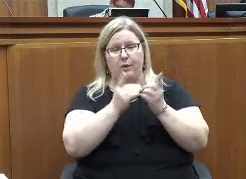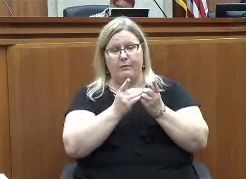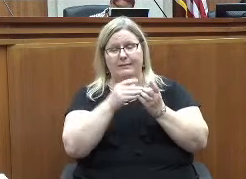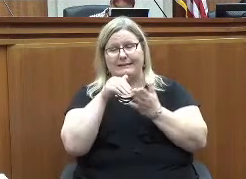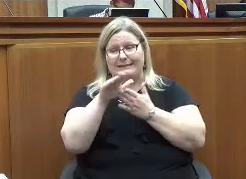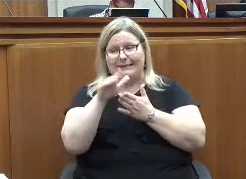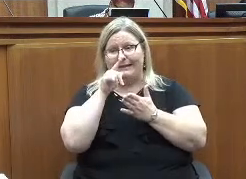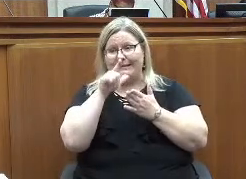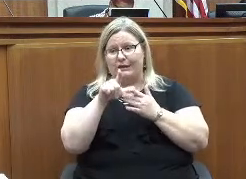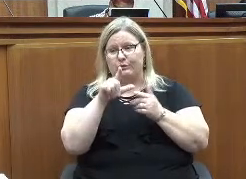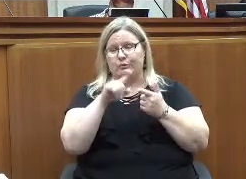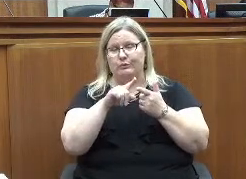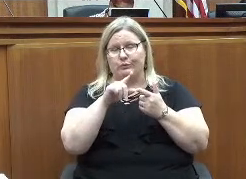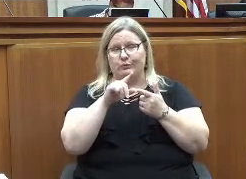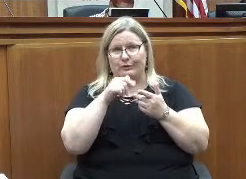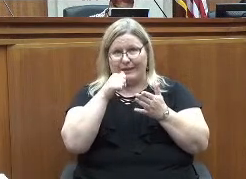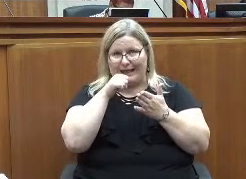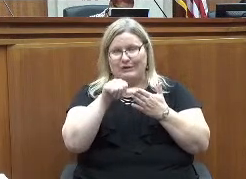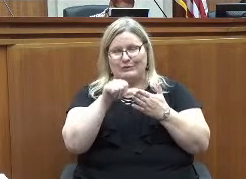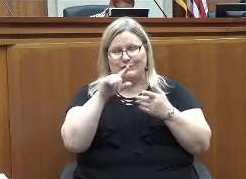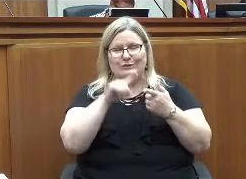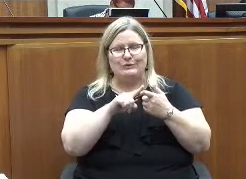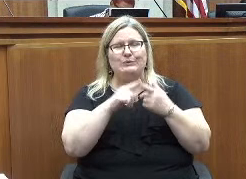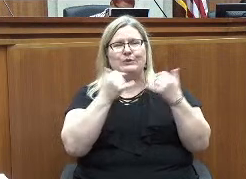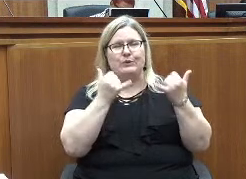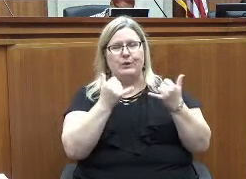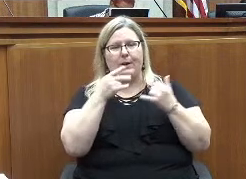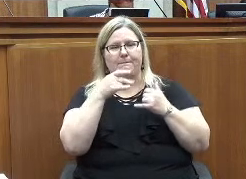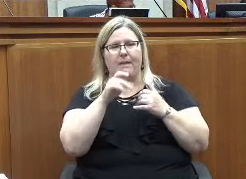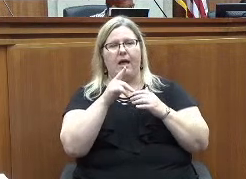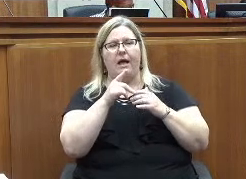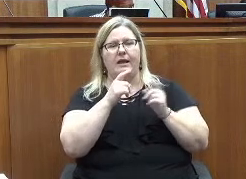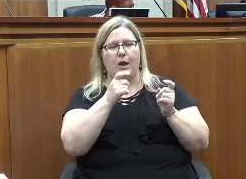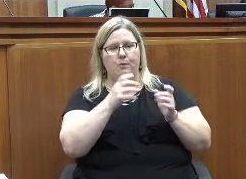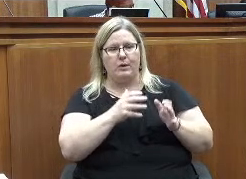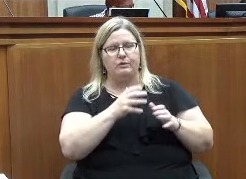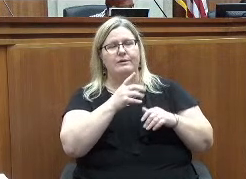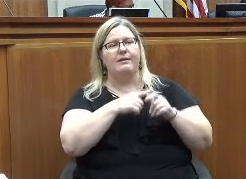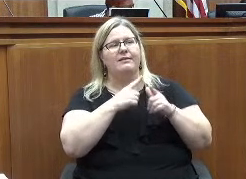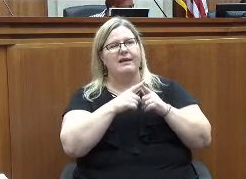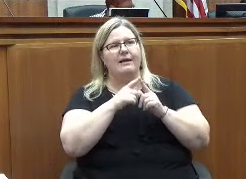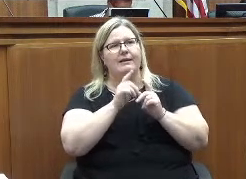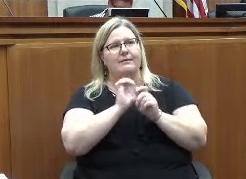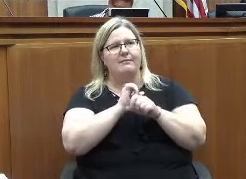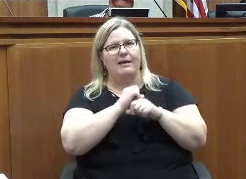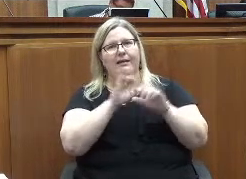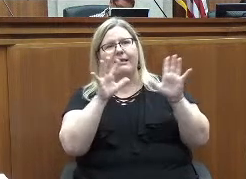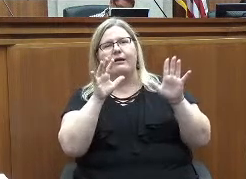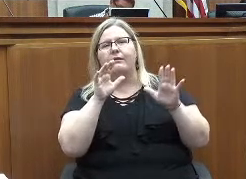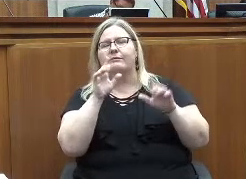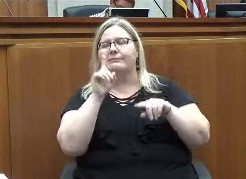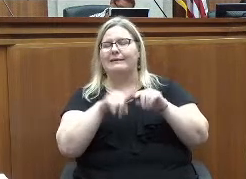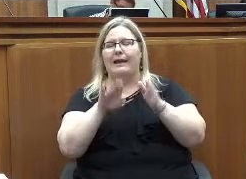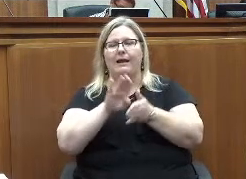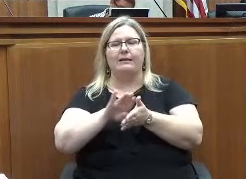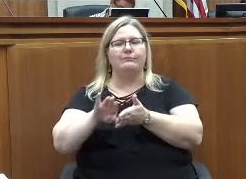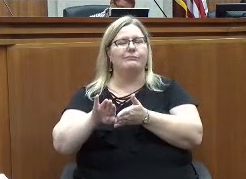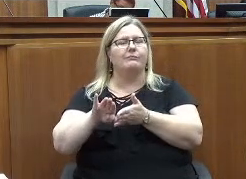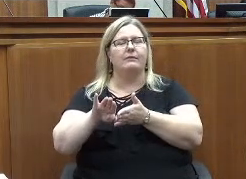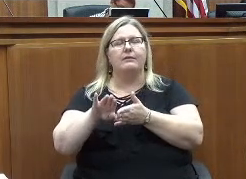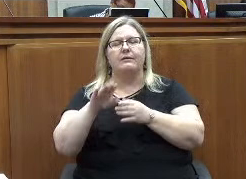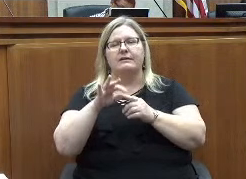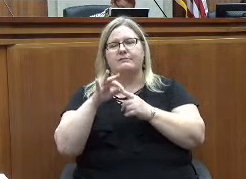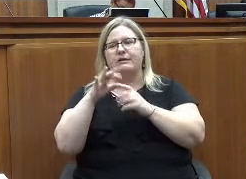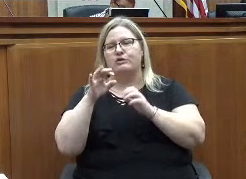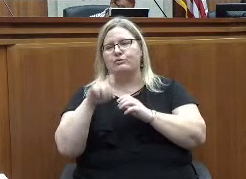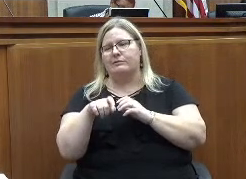to current pod operators that would make it clear that they cannot exclude special